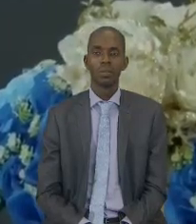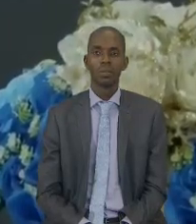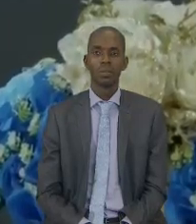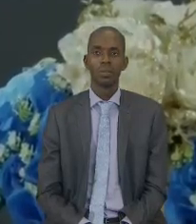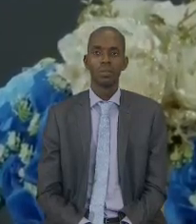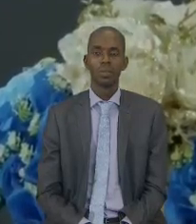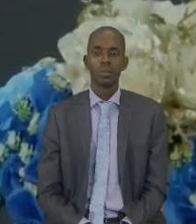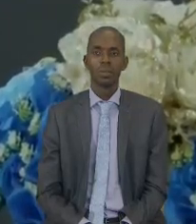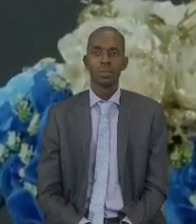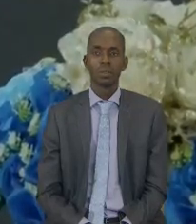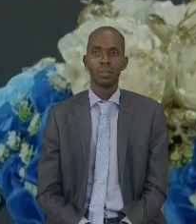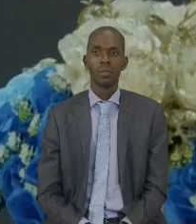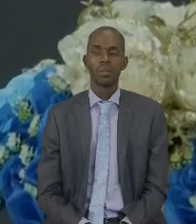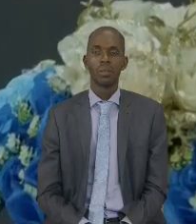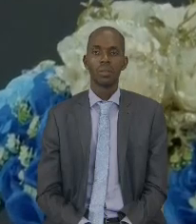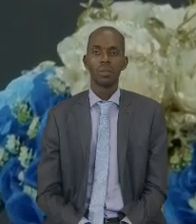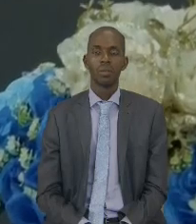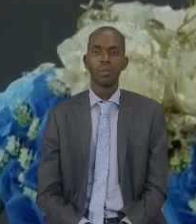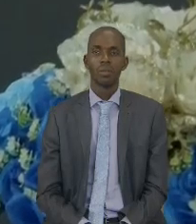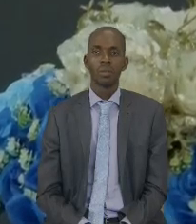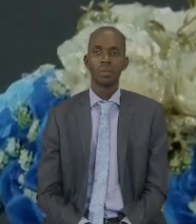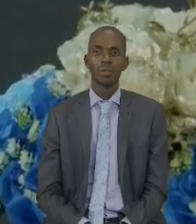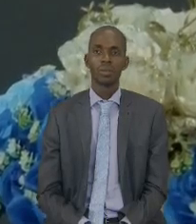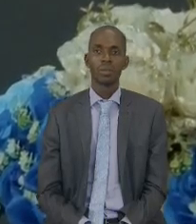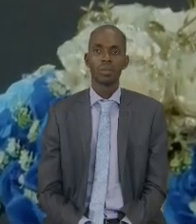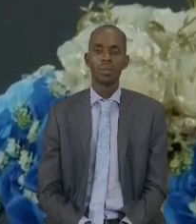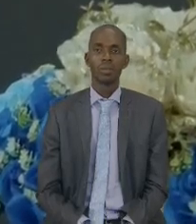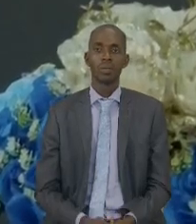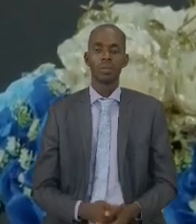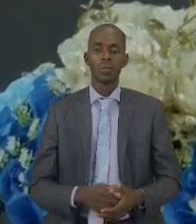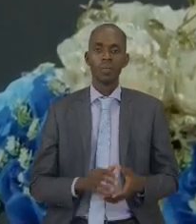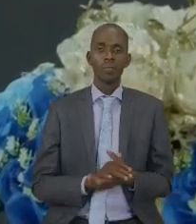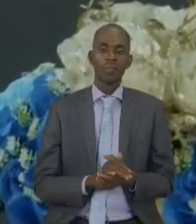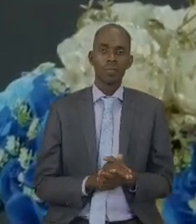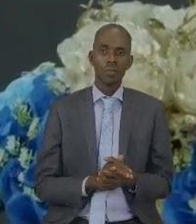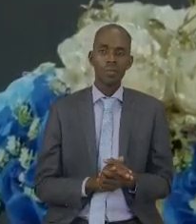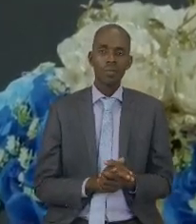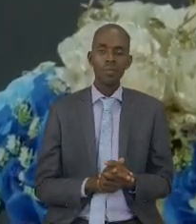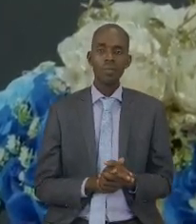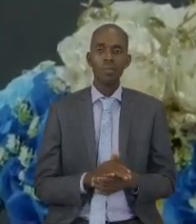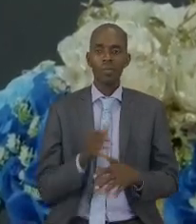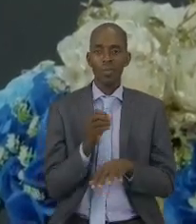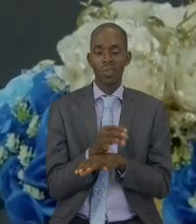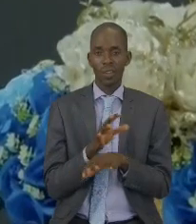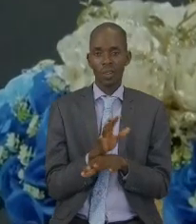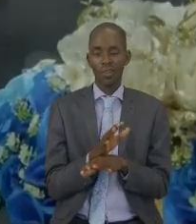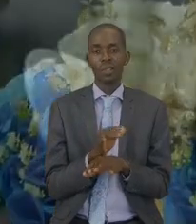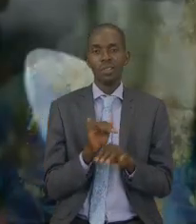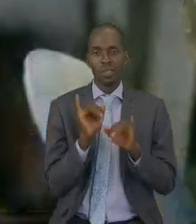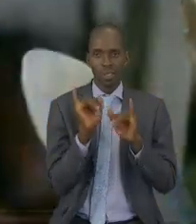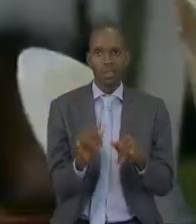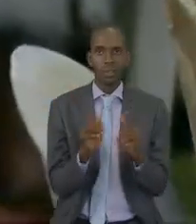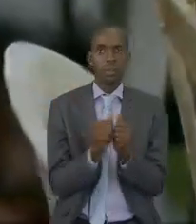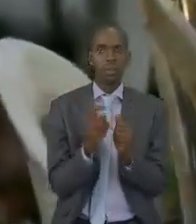Counselors, remain there. Don't leave where you are there. Remain there. You are going to assist the people.